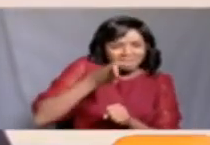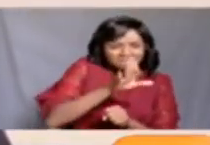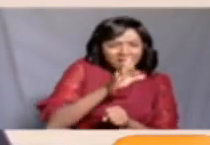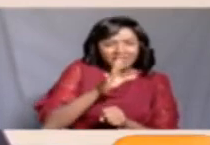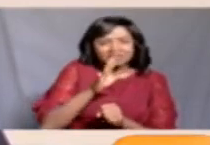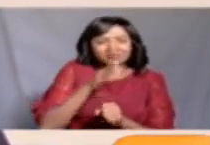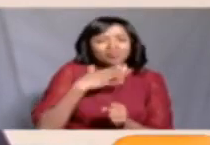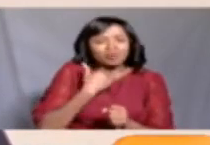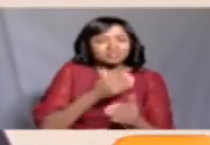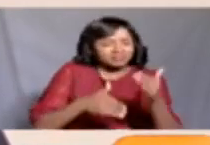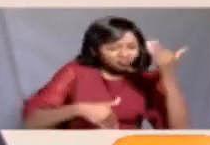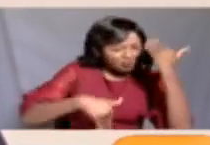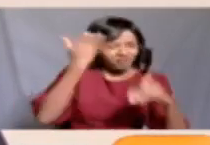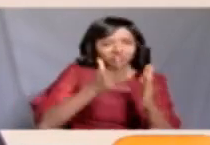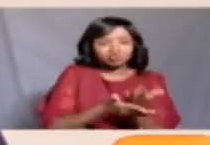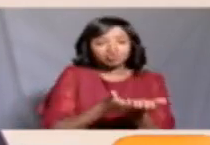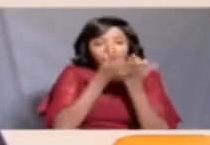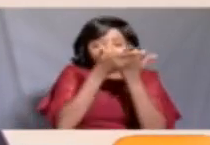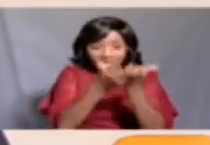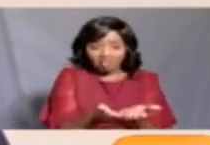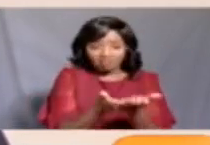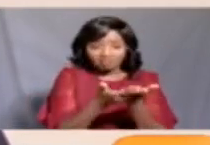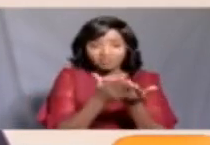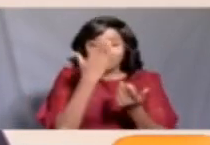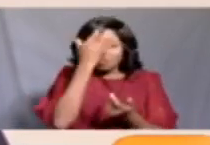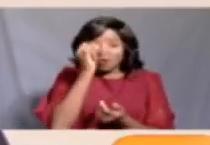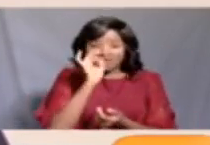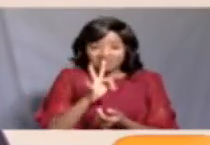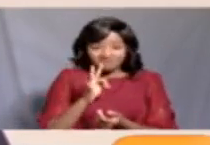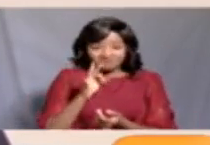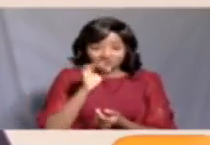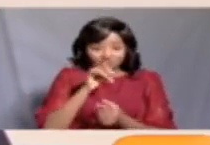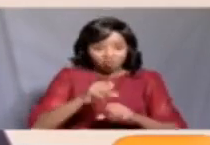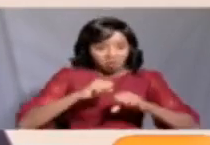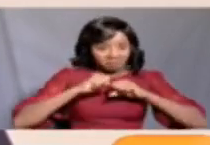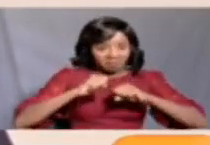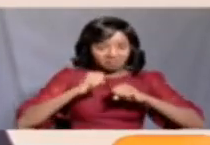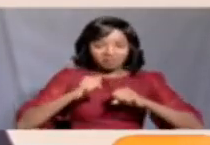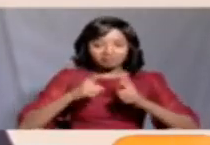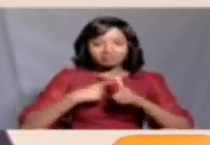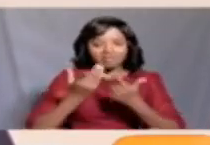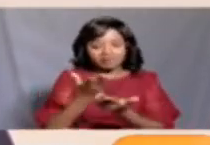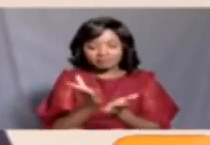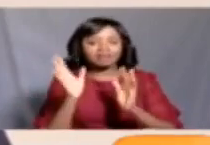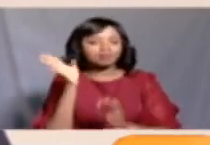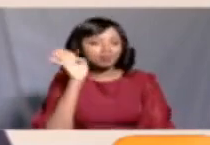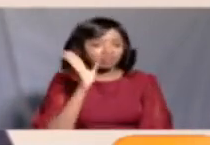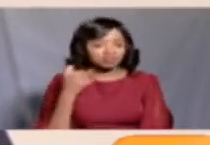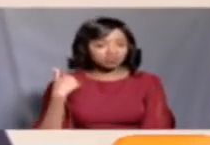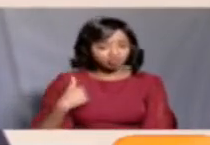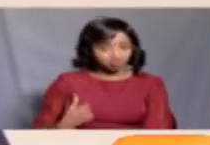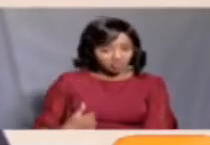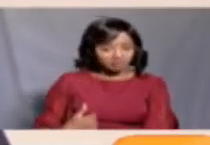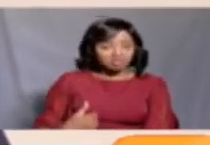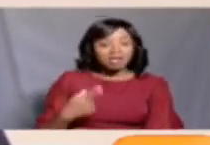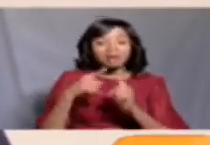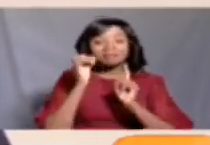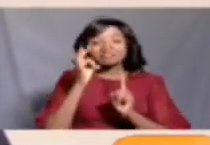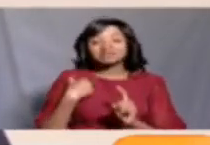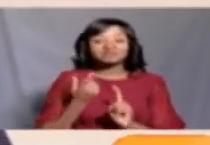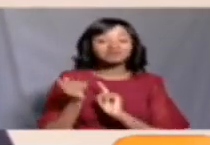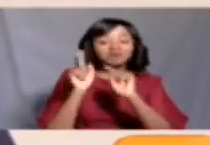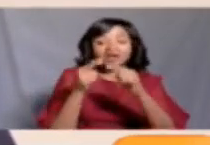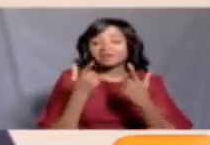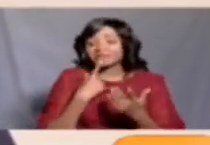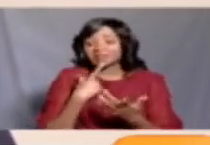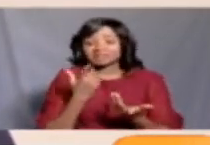and credibility, because if it comes from a point of authority like that, then you will actually listen to doing it. But if we came and transposed ourselves and